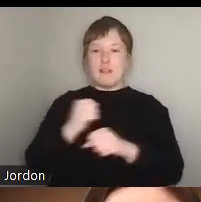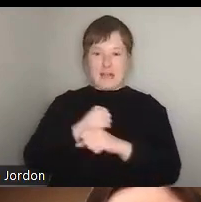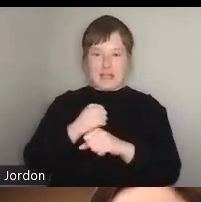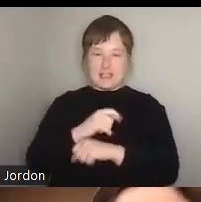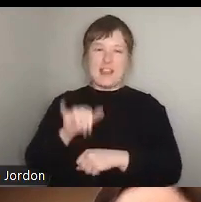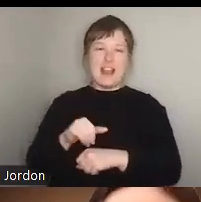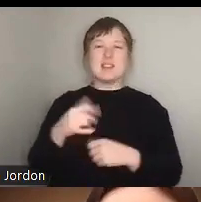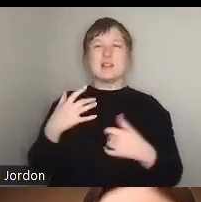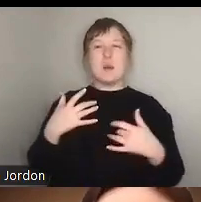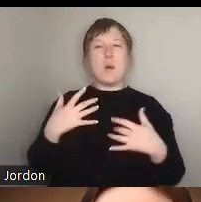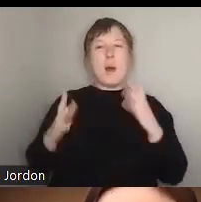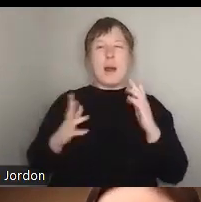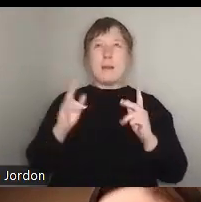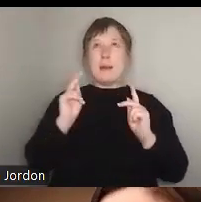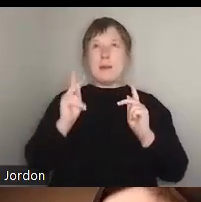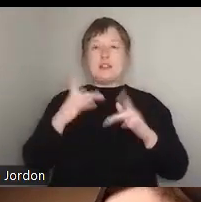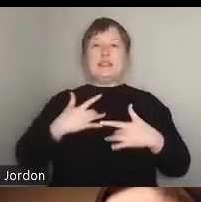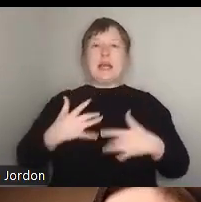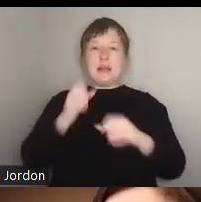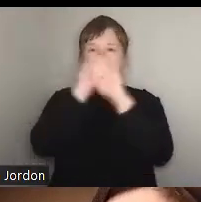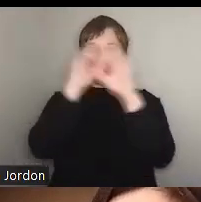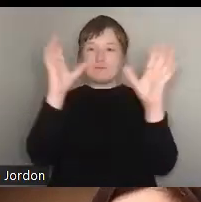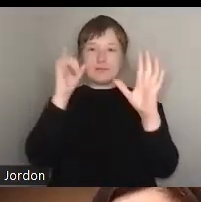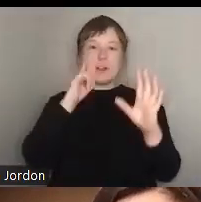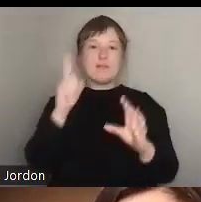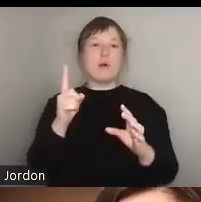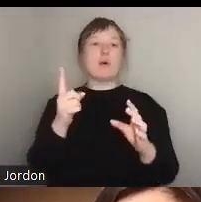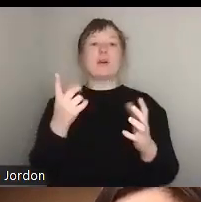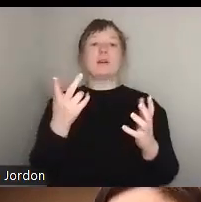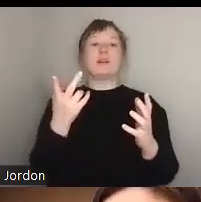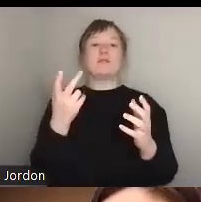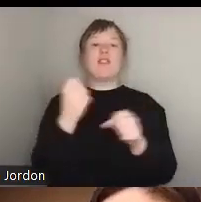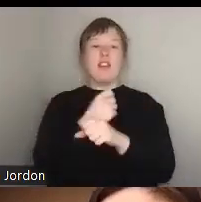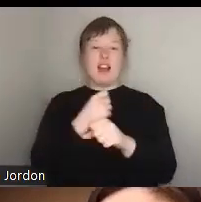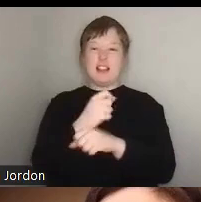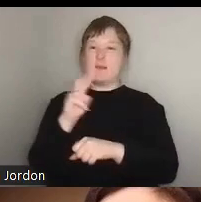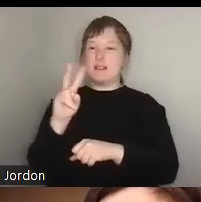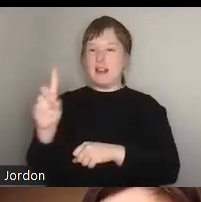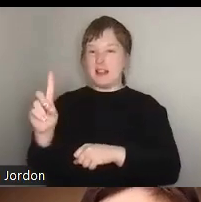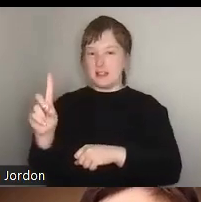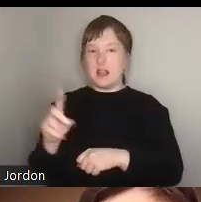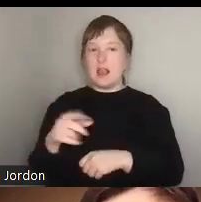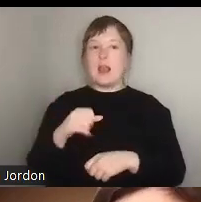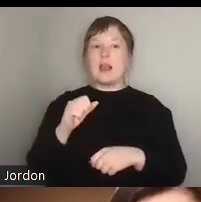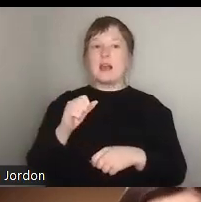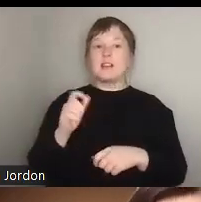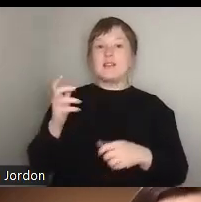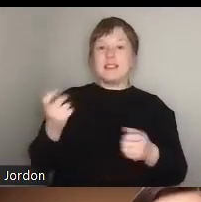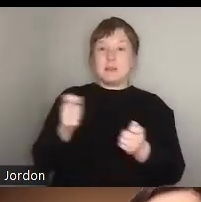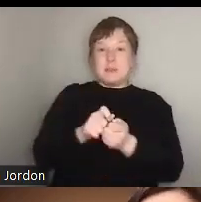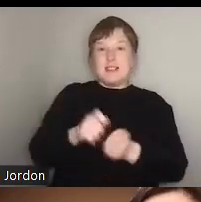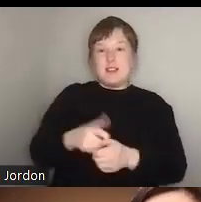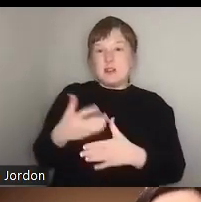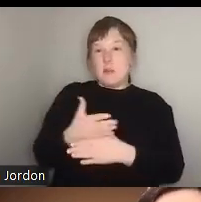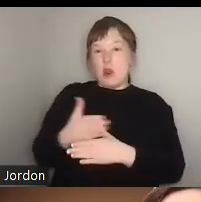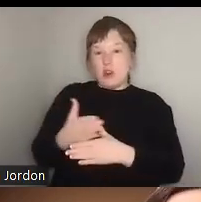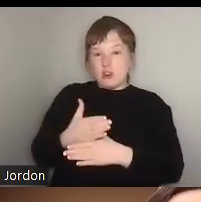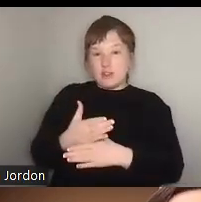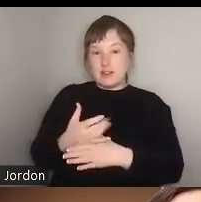violence. This is specific to partners, both current or past, and romantic or sexual.